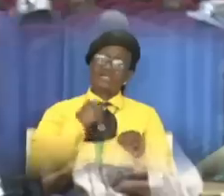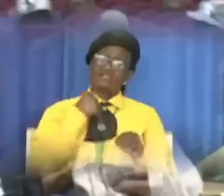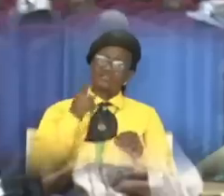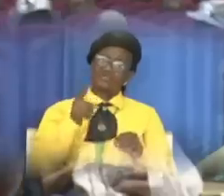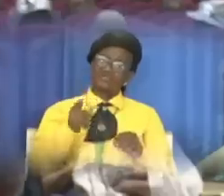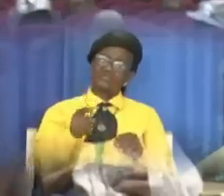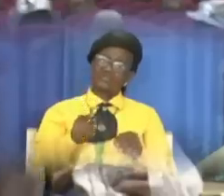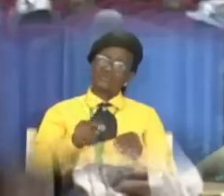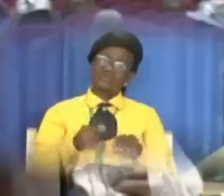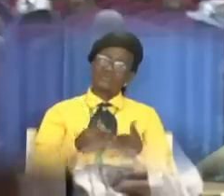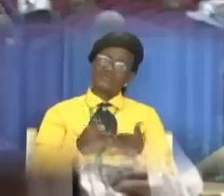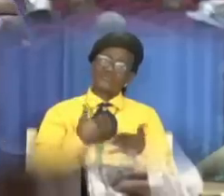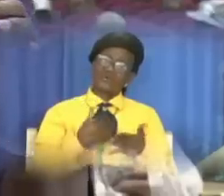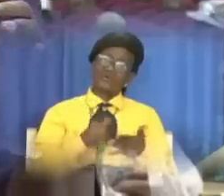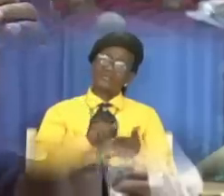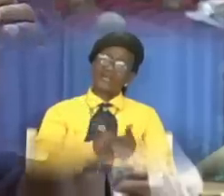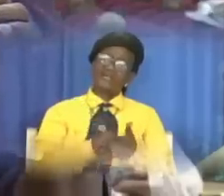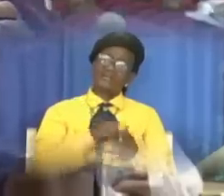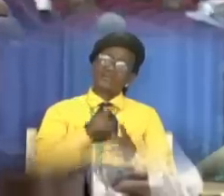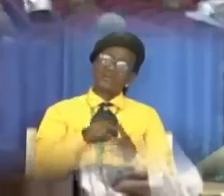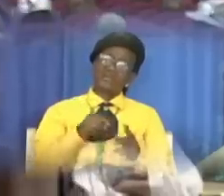But when I was doing my PhD,